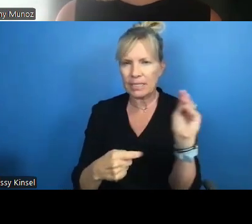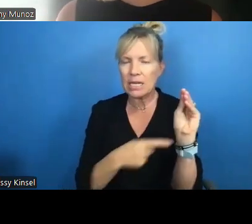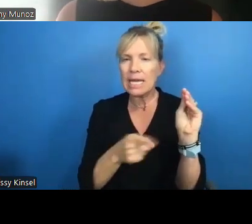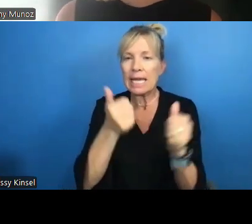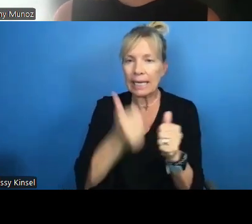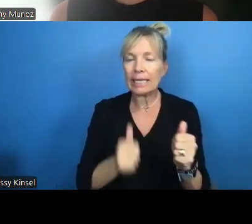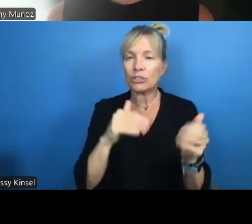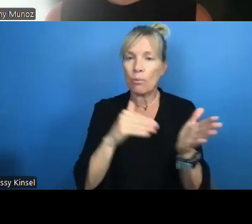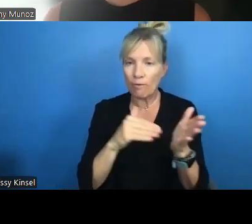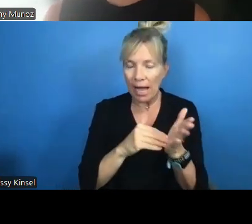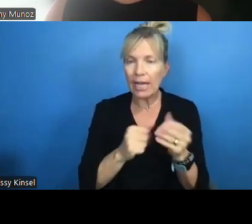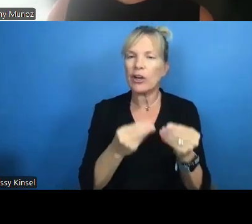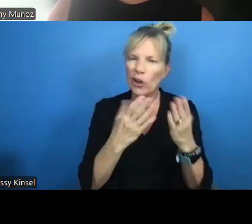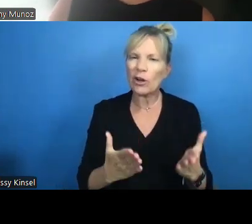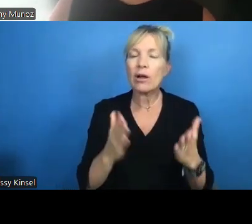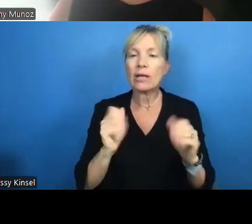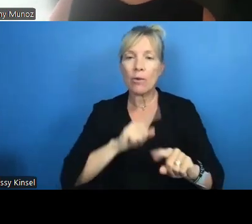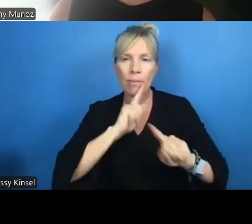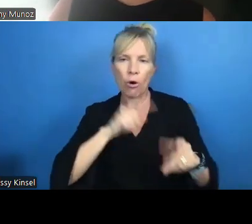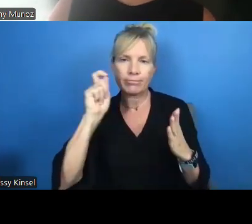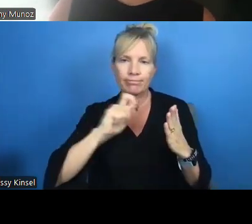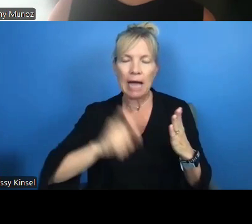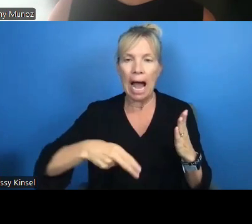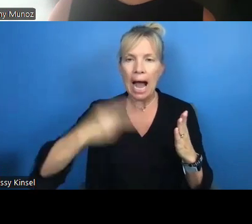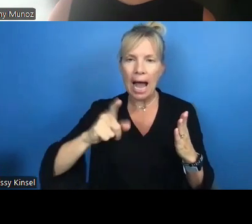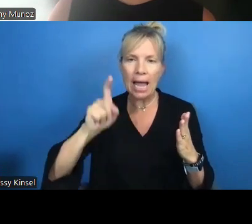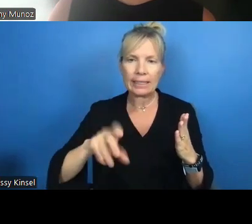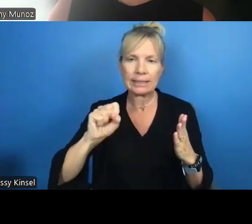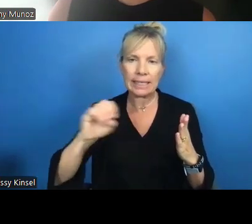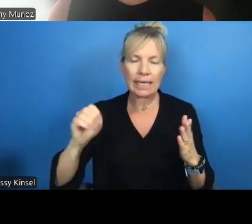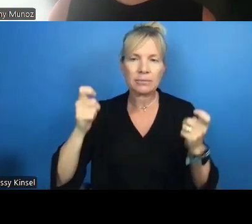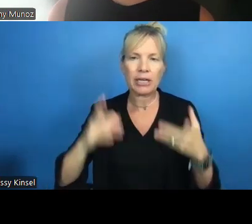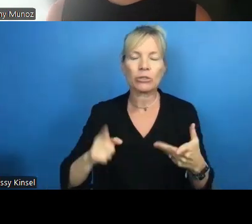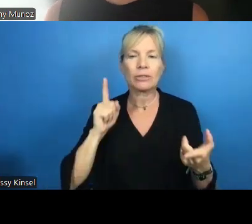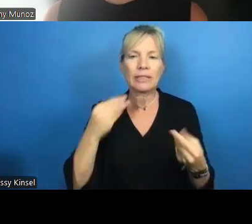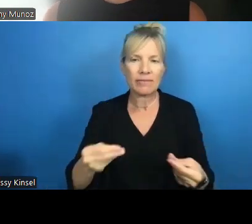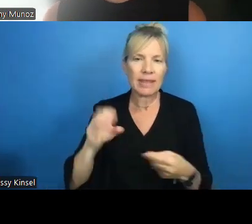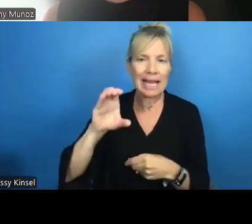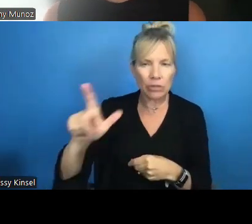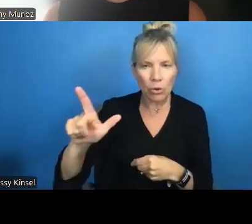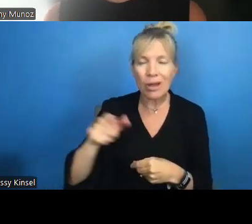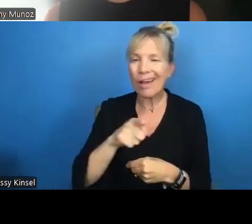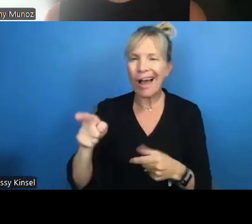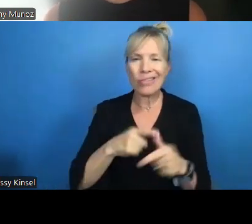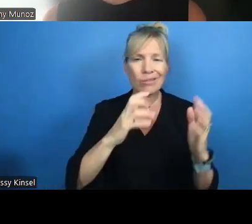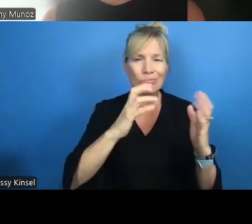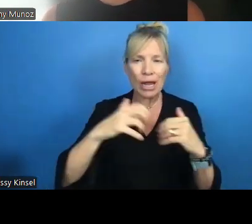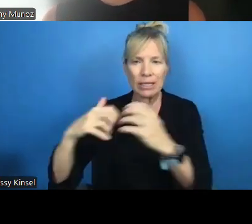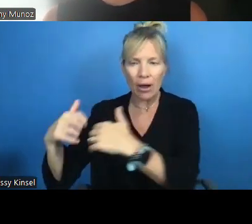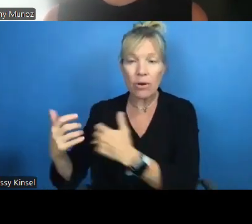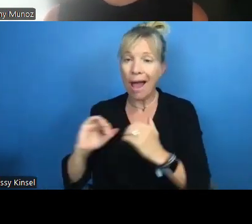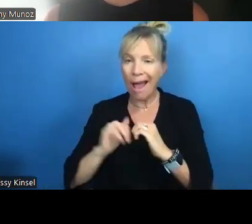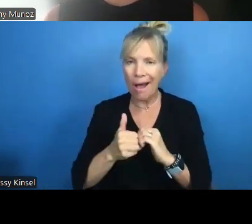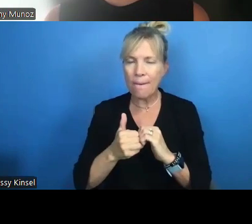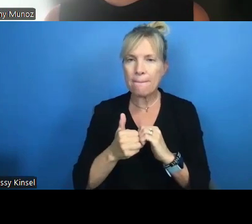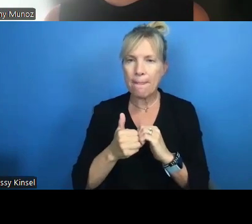each provider to report high needs case manager caseloads, and they break them down